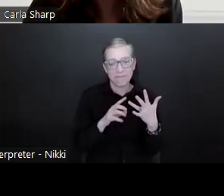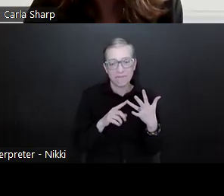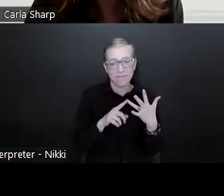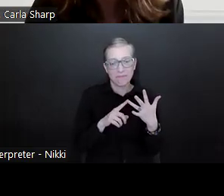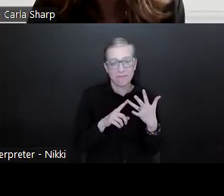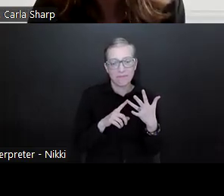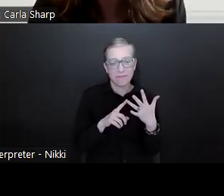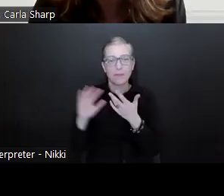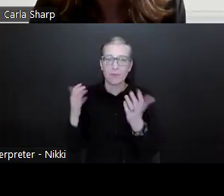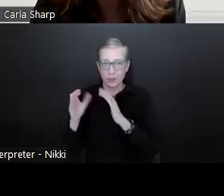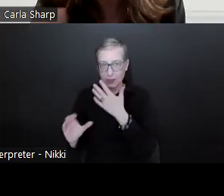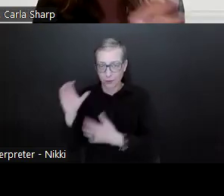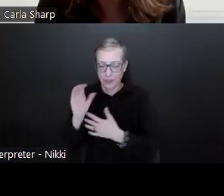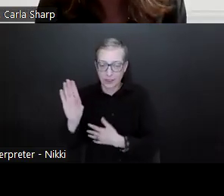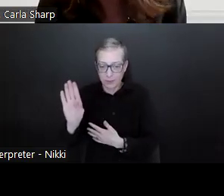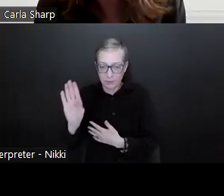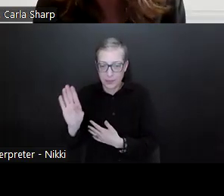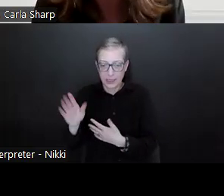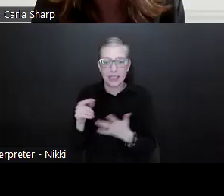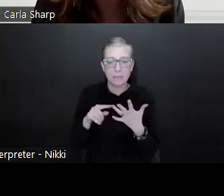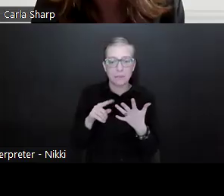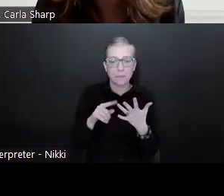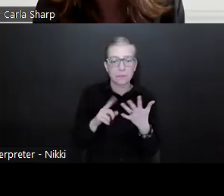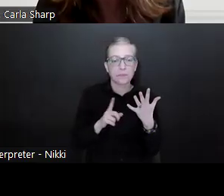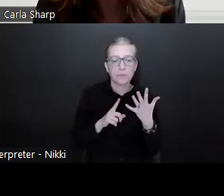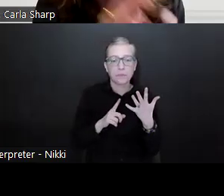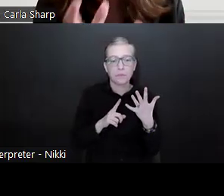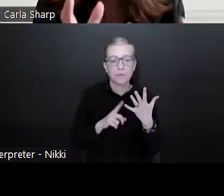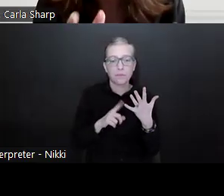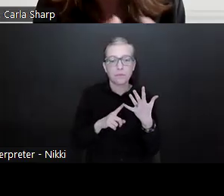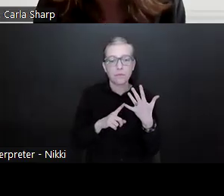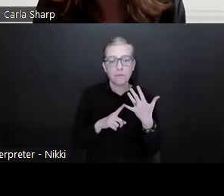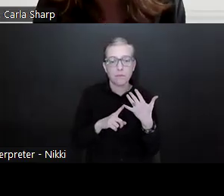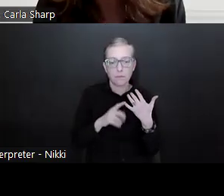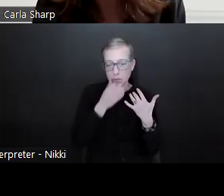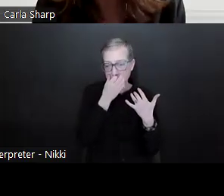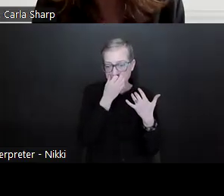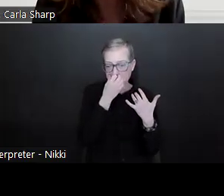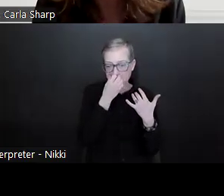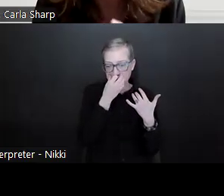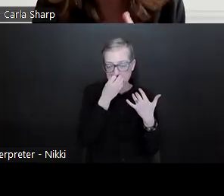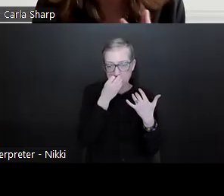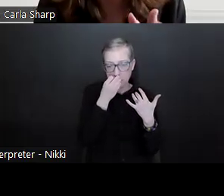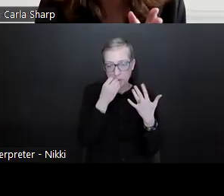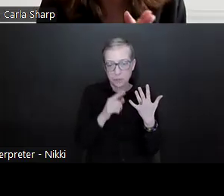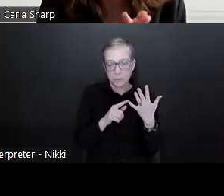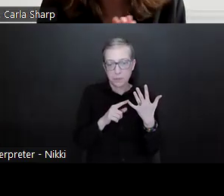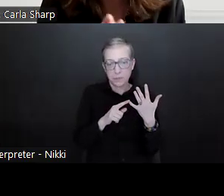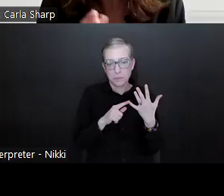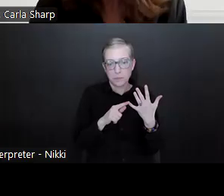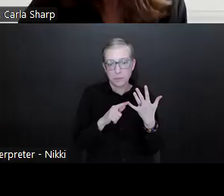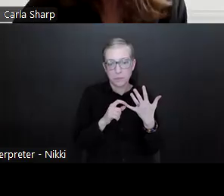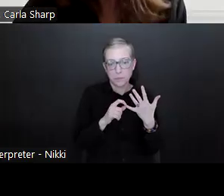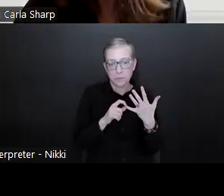continuous temperamental traits that are already present from early on, but doesn't really help us to define personality